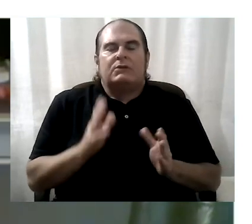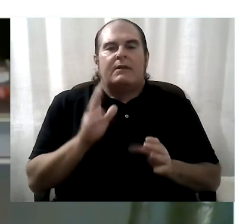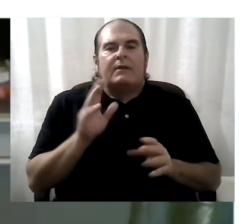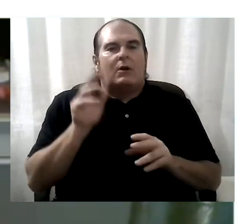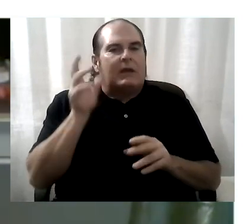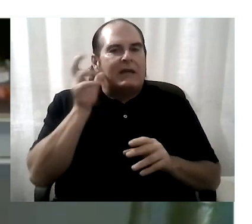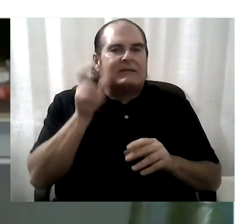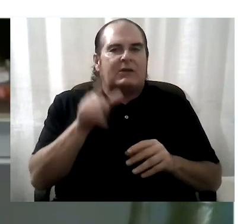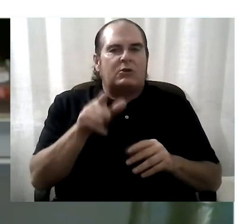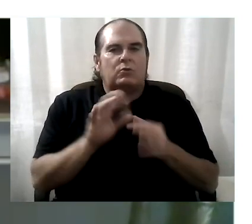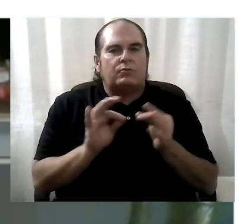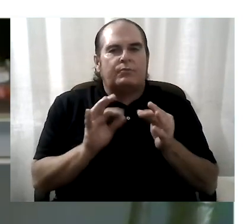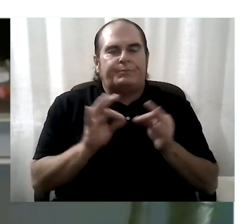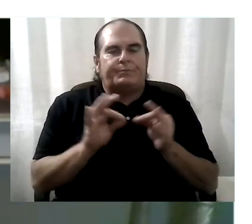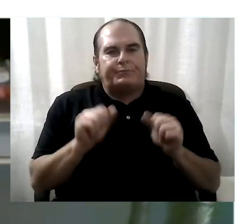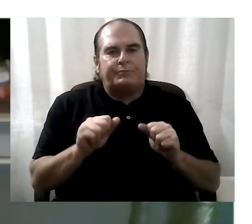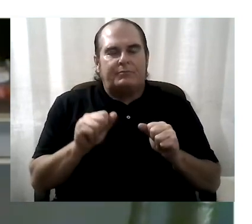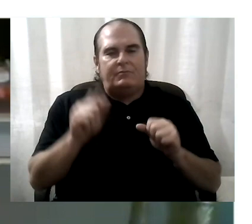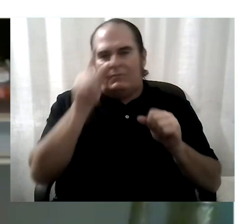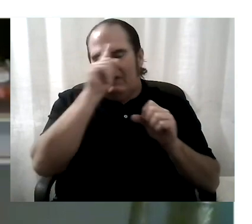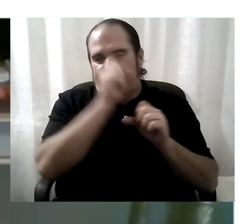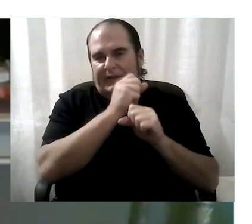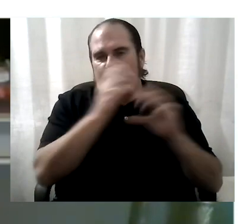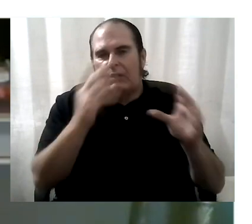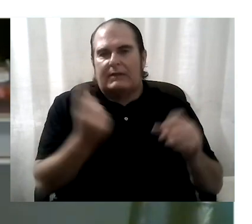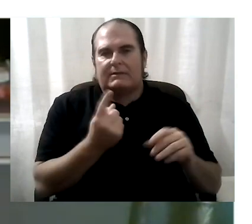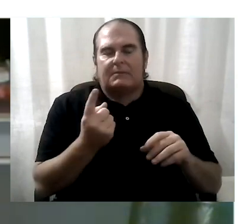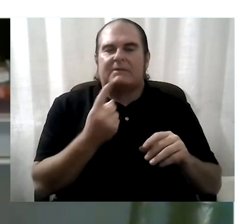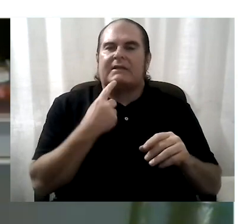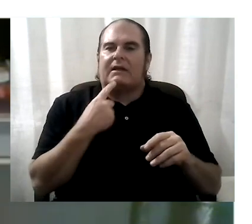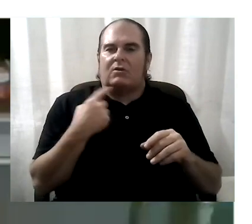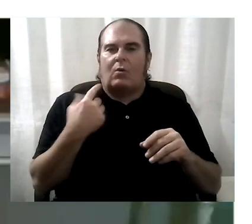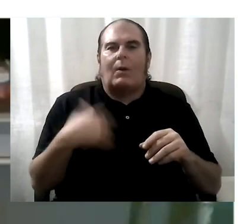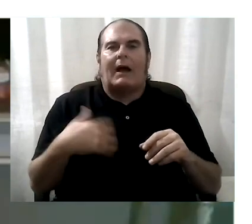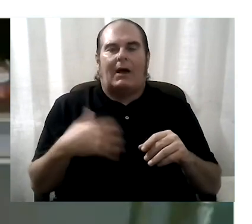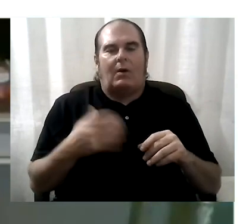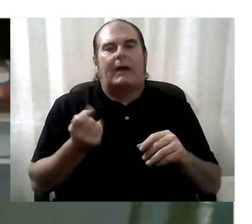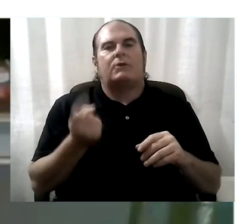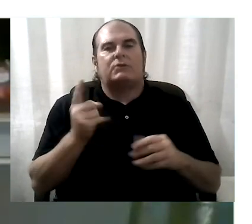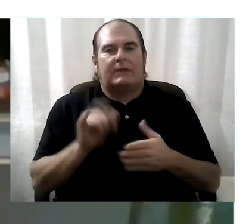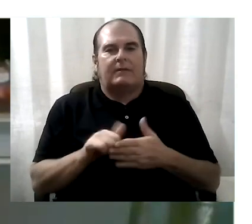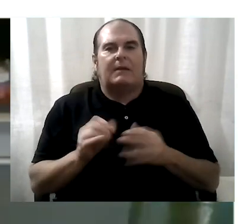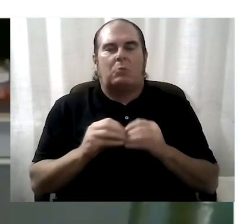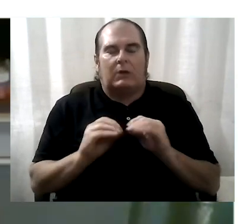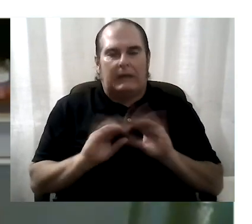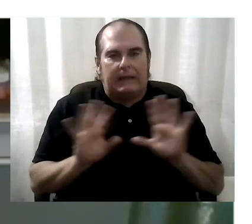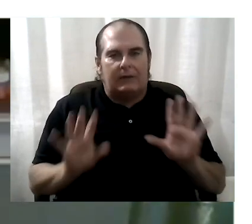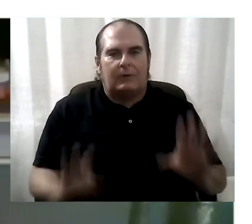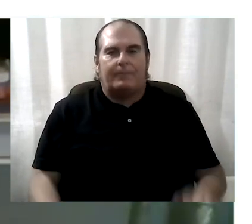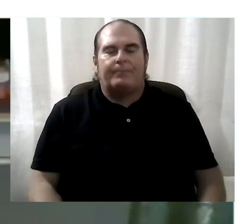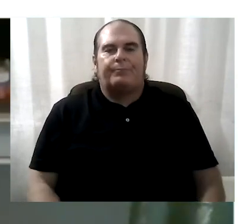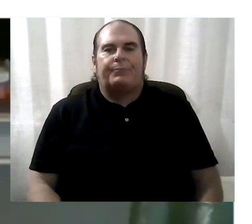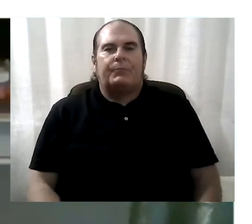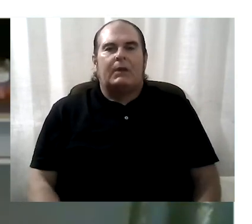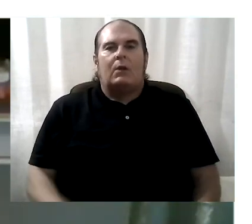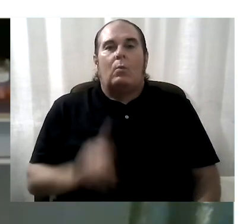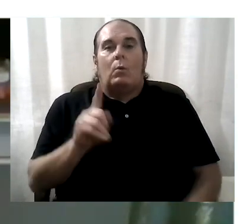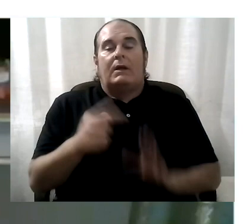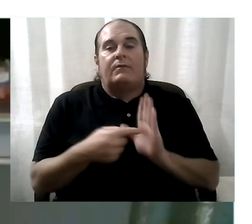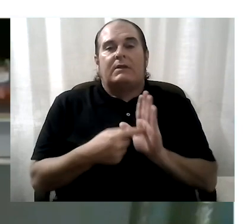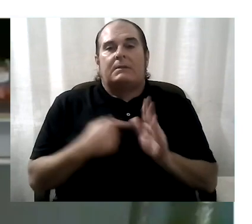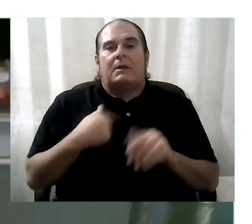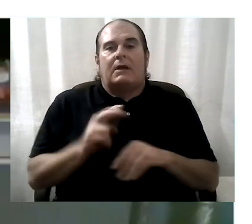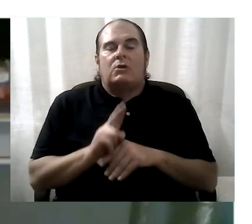you, can actually visualize something and say, wow, I get that. You know, one of the examples